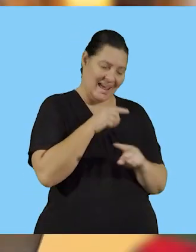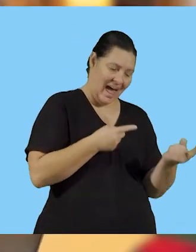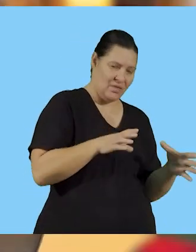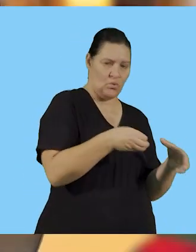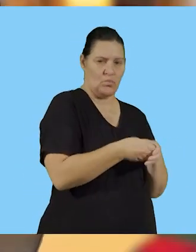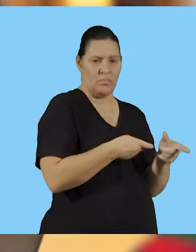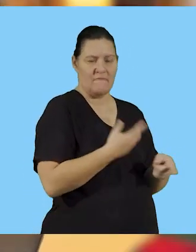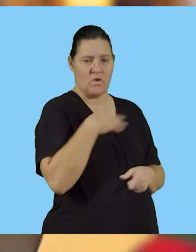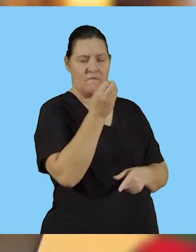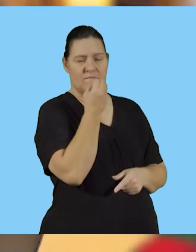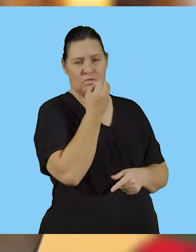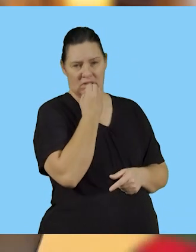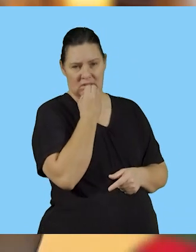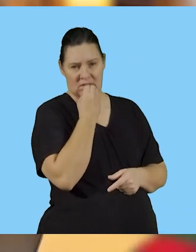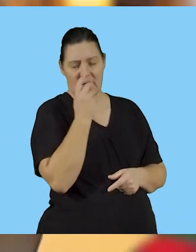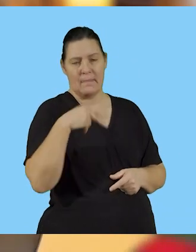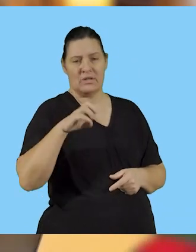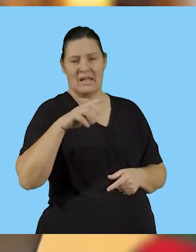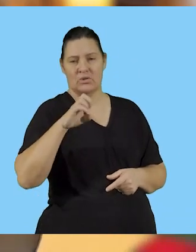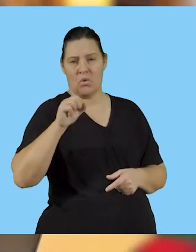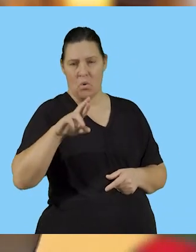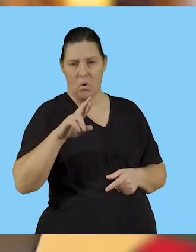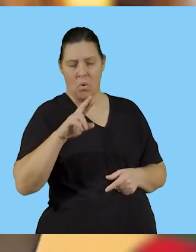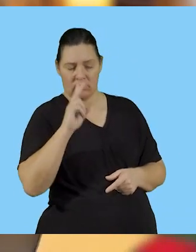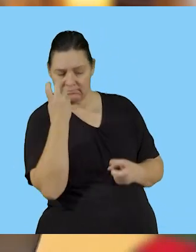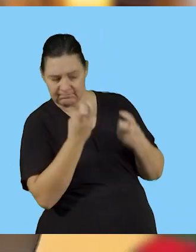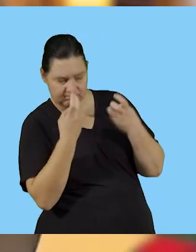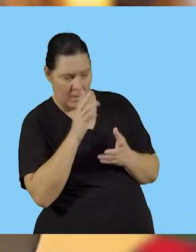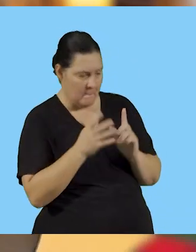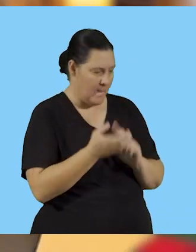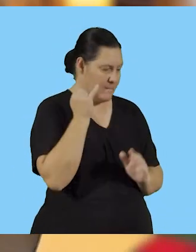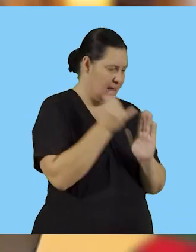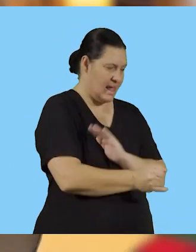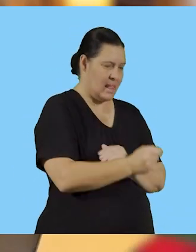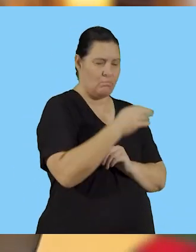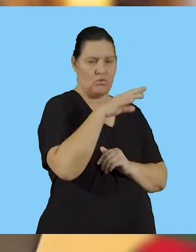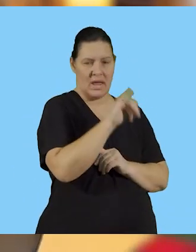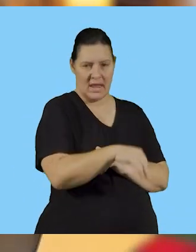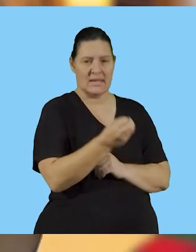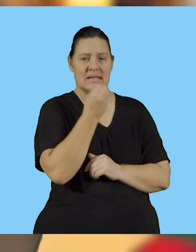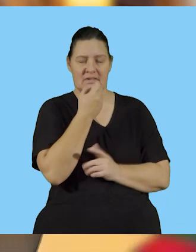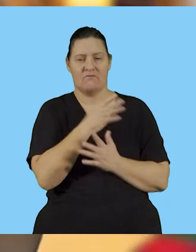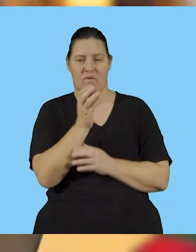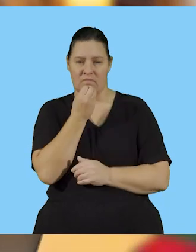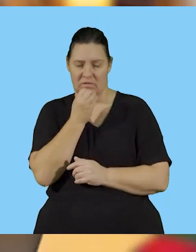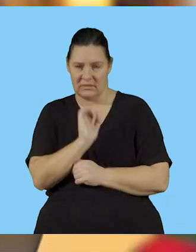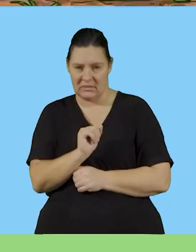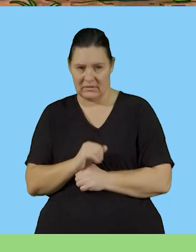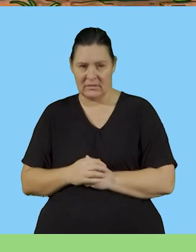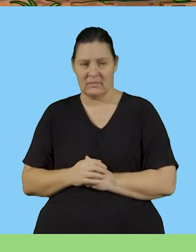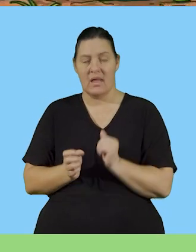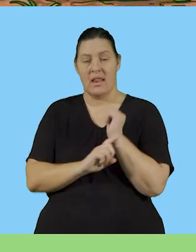feed on other species for nutrition. Predators are going to hunt and kill their prey and then eat them for